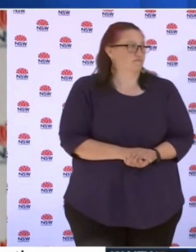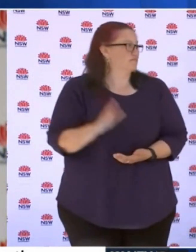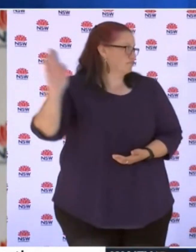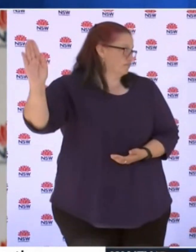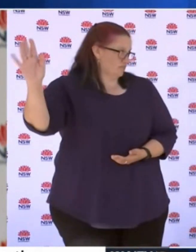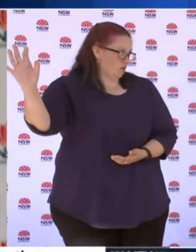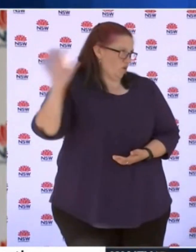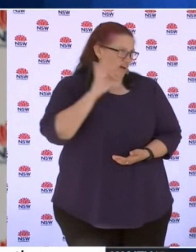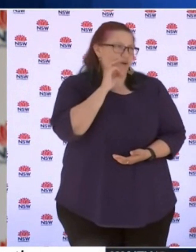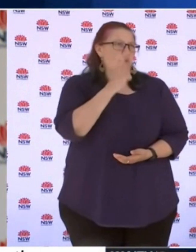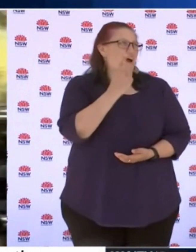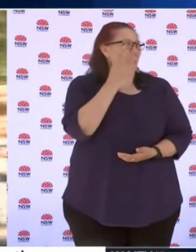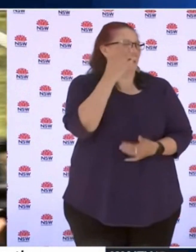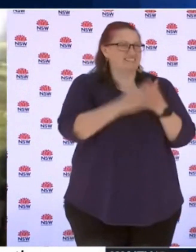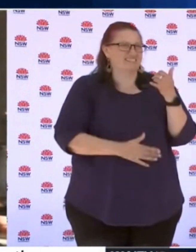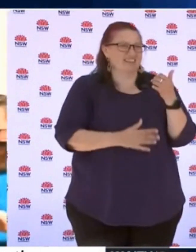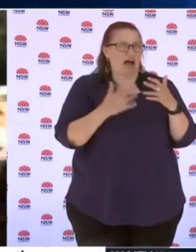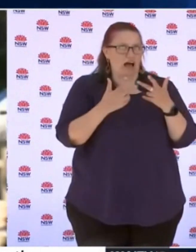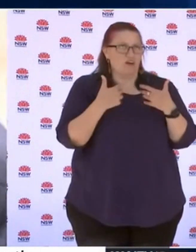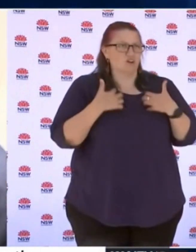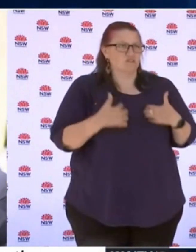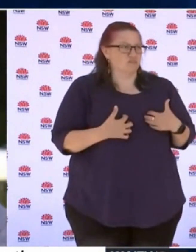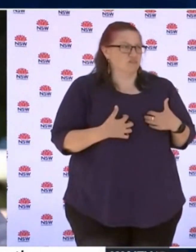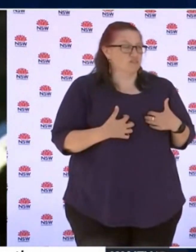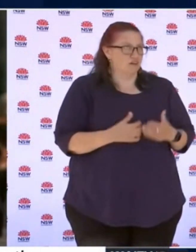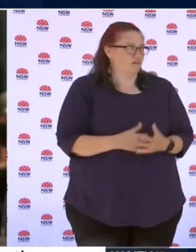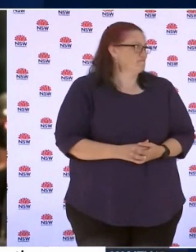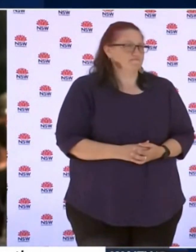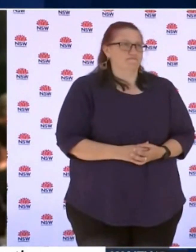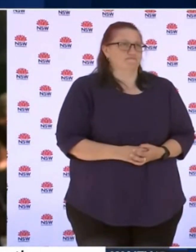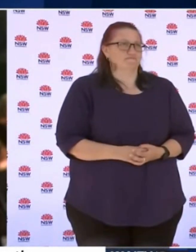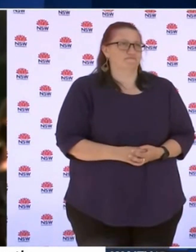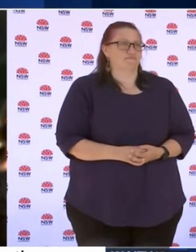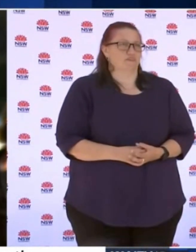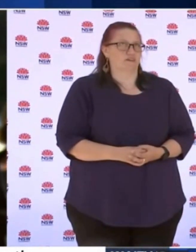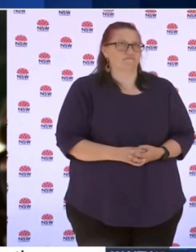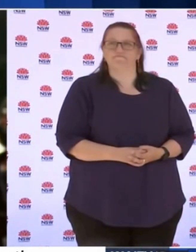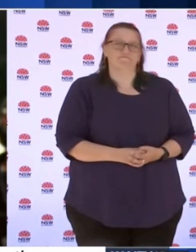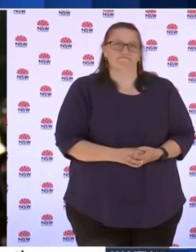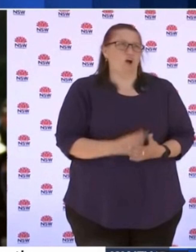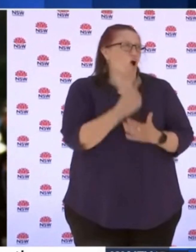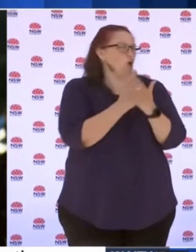Are any other hospitals that have been affected by the healthcare workers? At the moment, it's the ones we've